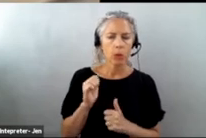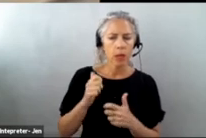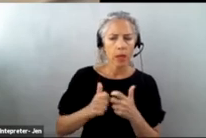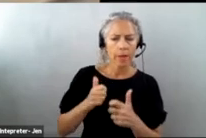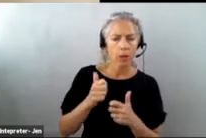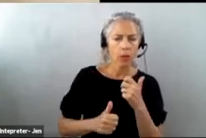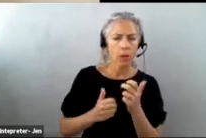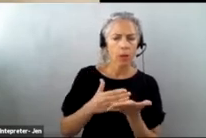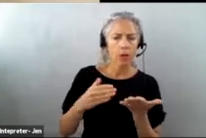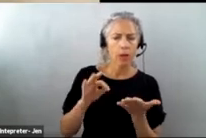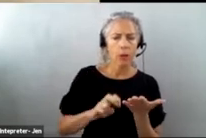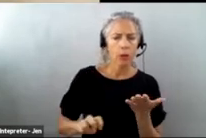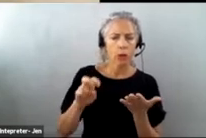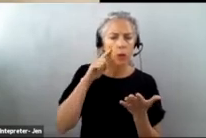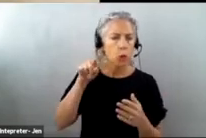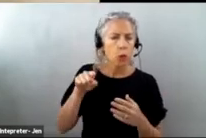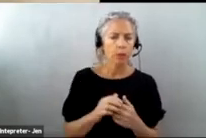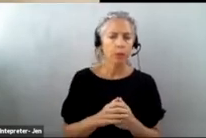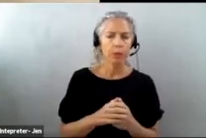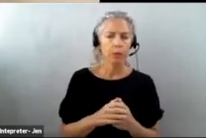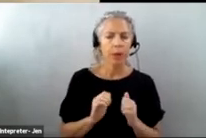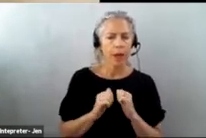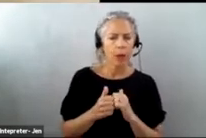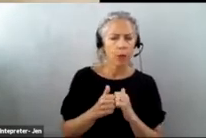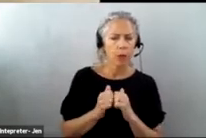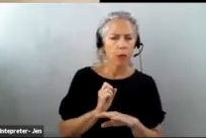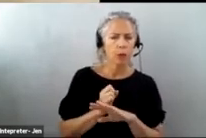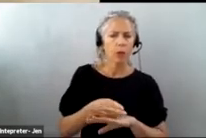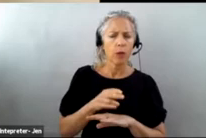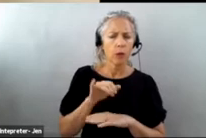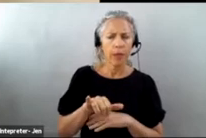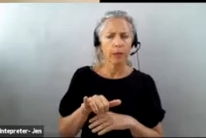difficult aspect of this journey for you? And how did you overcome that?